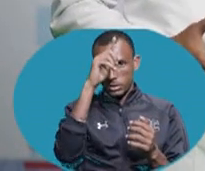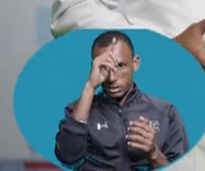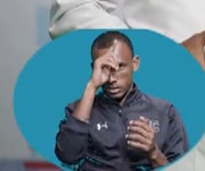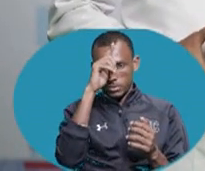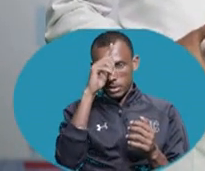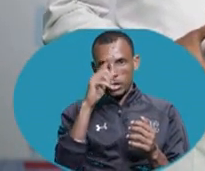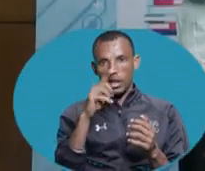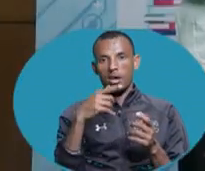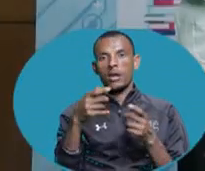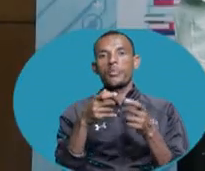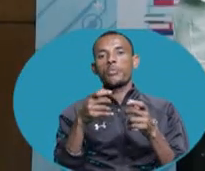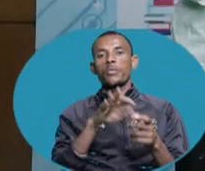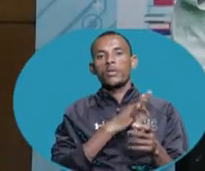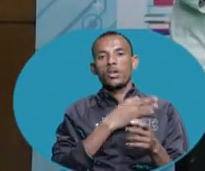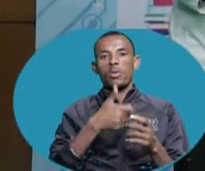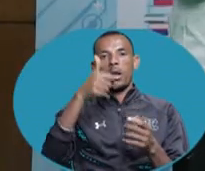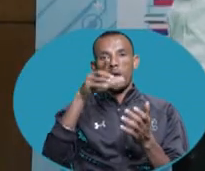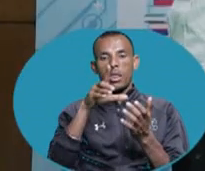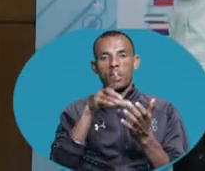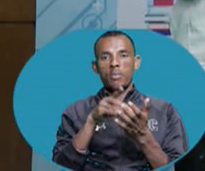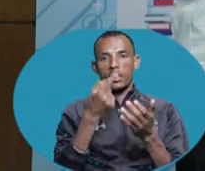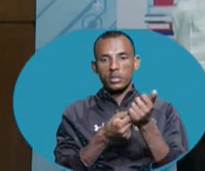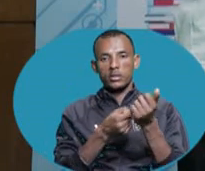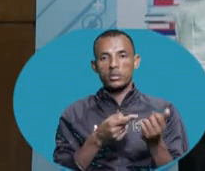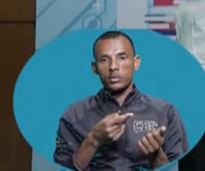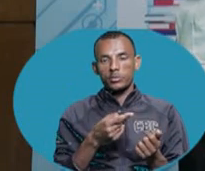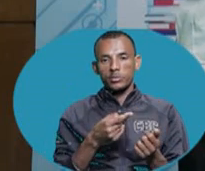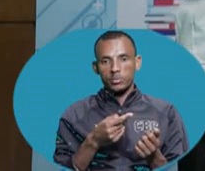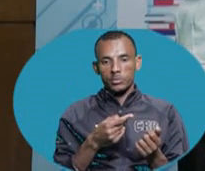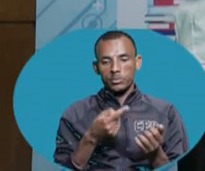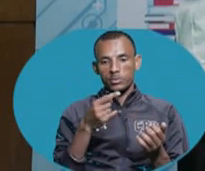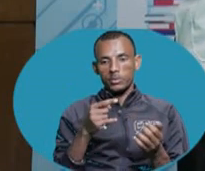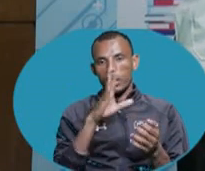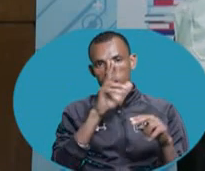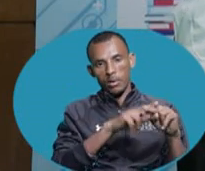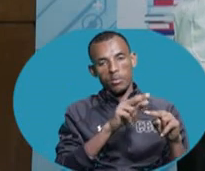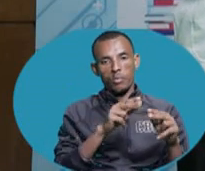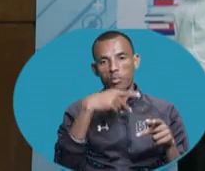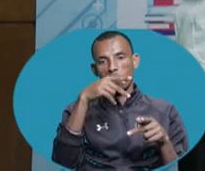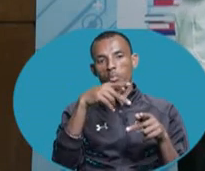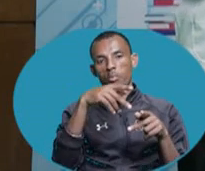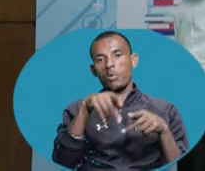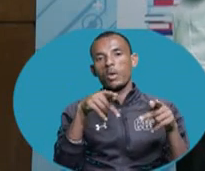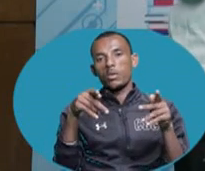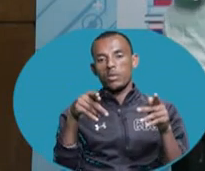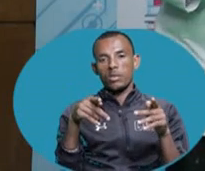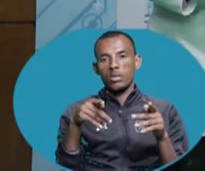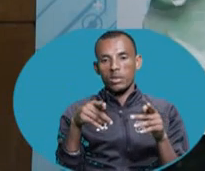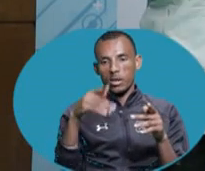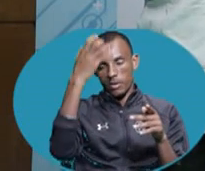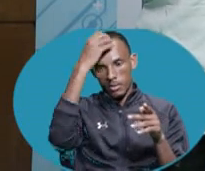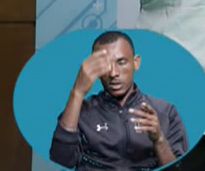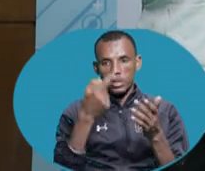capital of France, then set up a puppet government. This puppet government